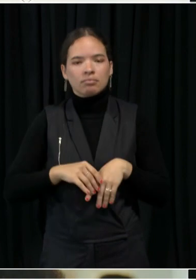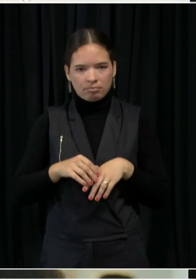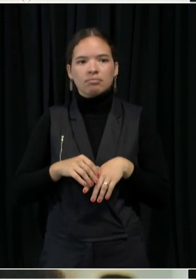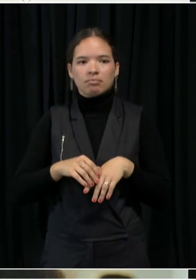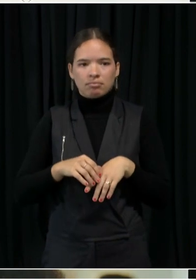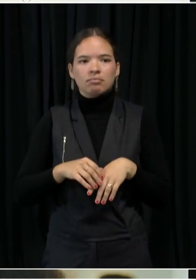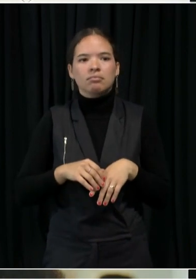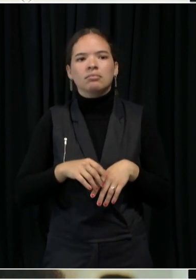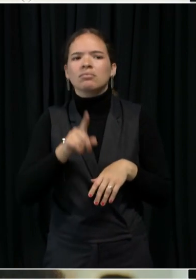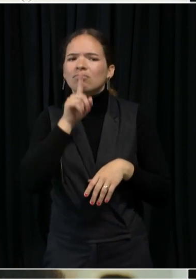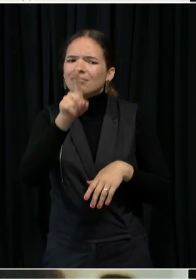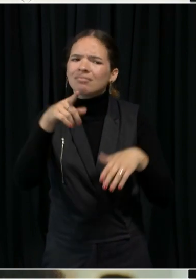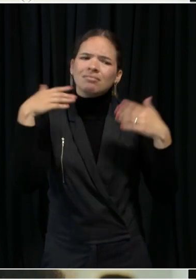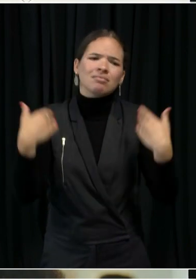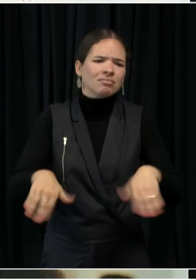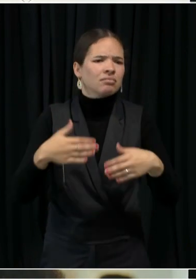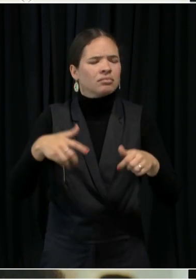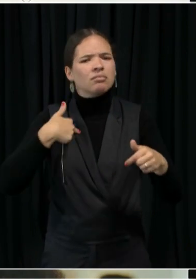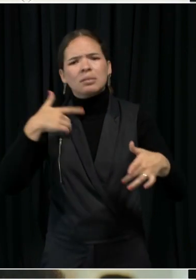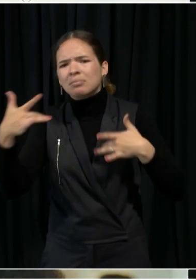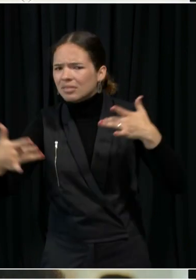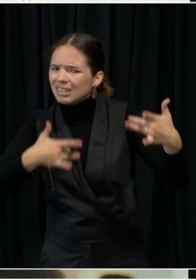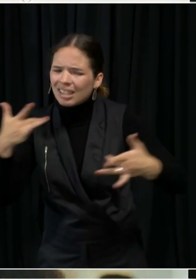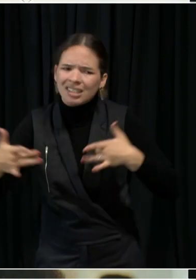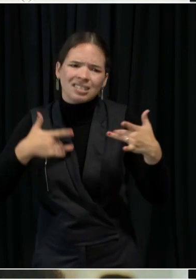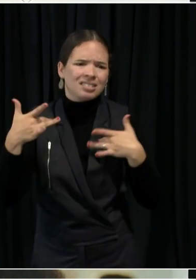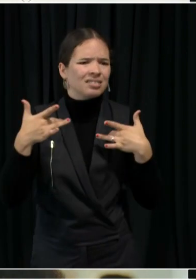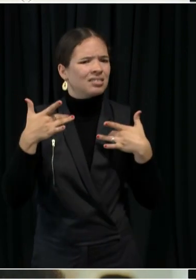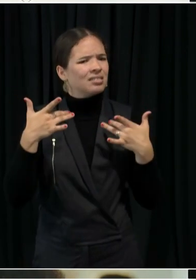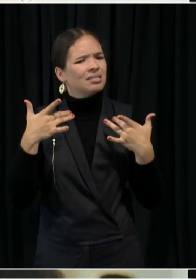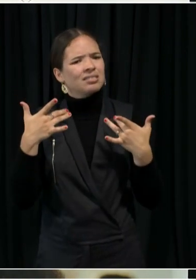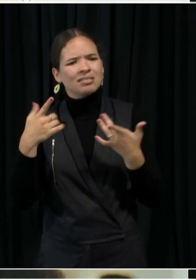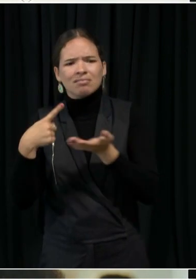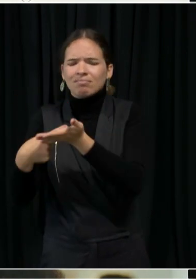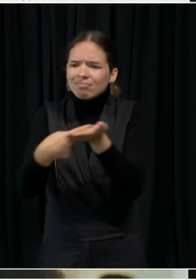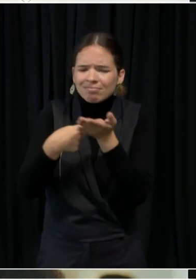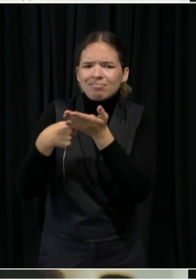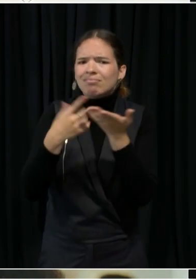excited to be able to also talk about our